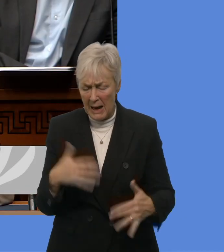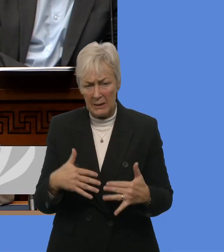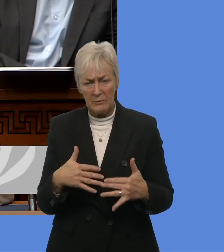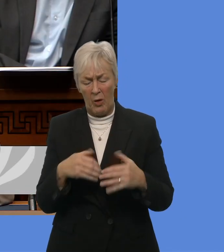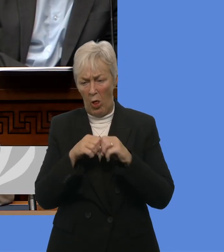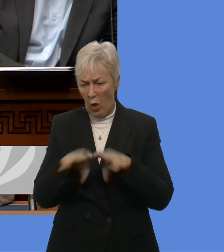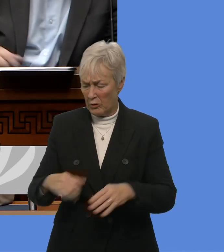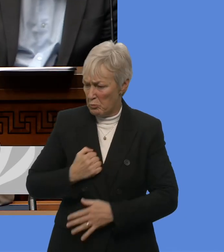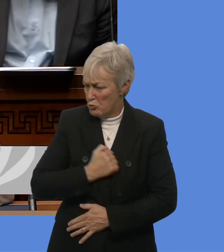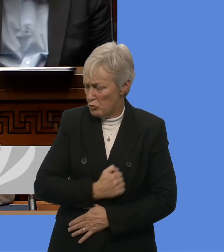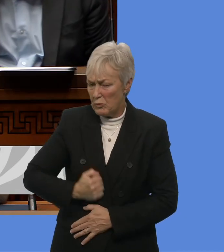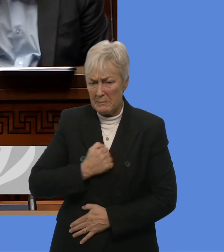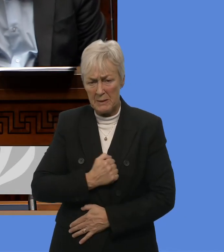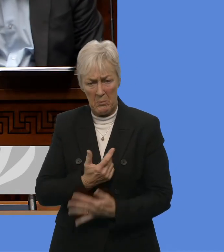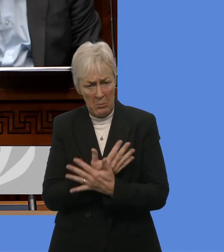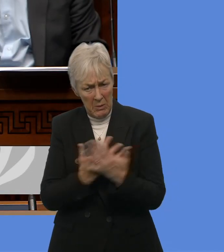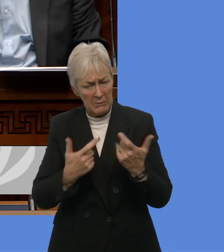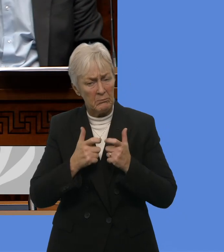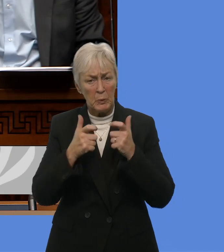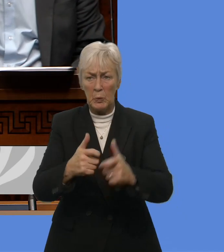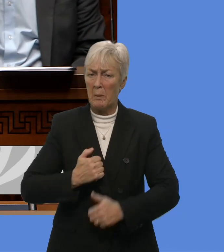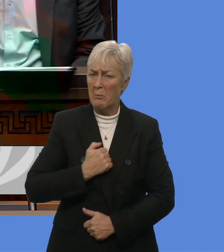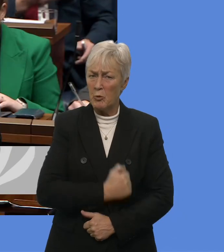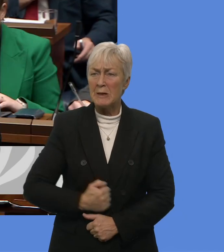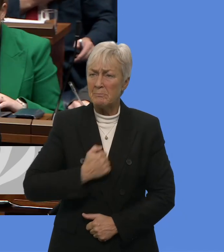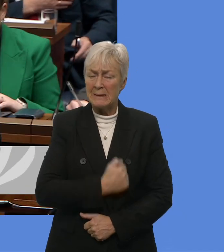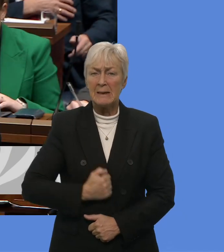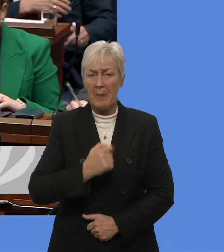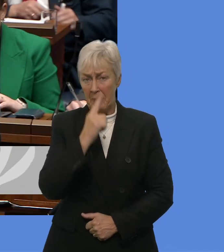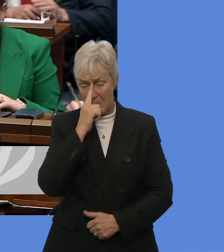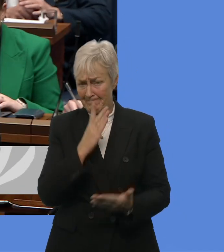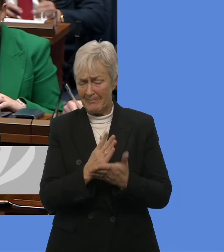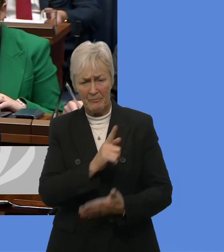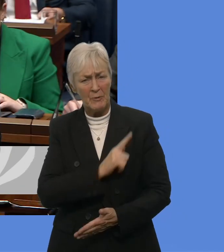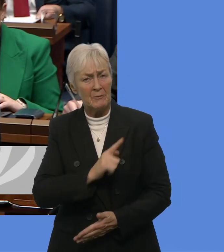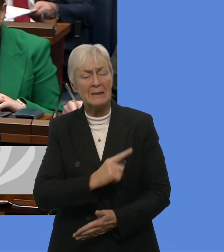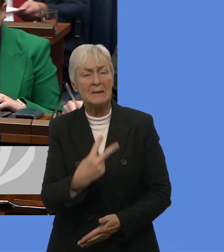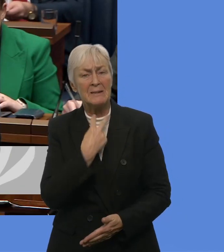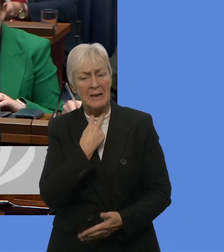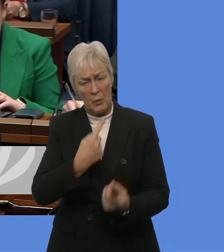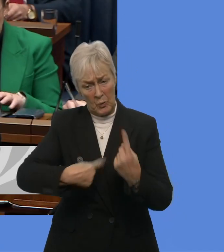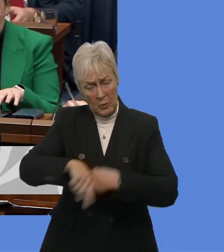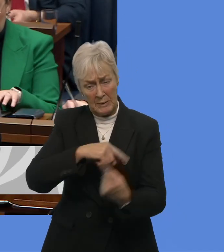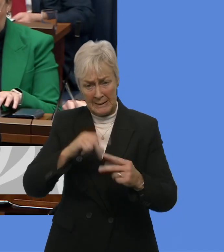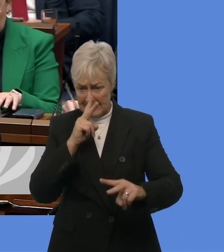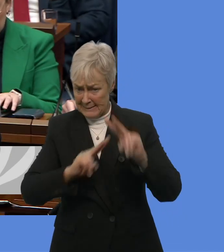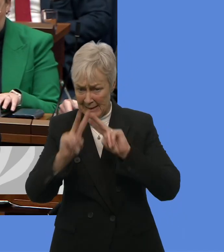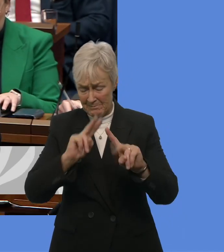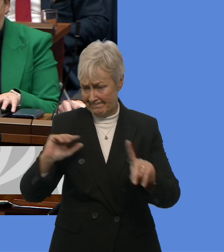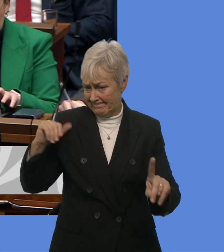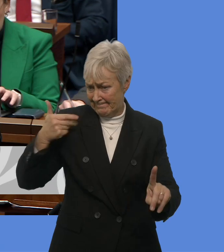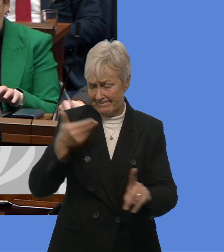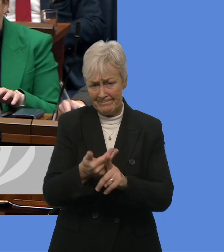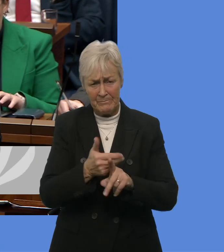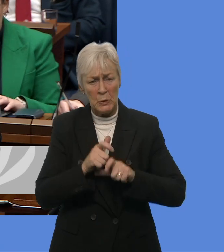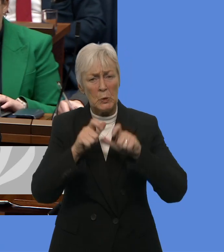that they have suffered, and many of them do continue to mourn. And I think it's incredibly sad as well that we have seen in recent years continued